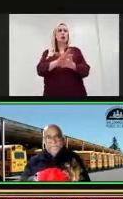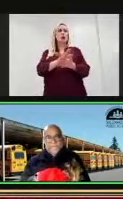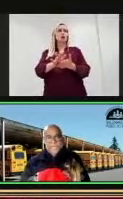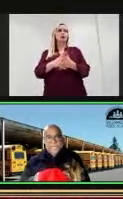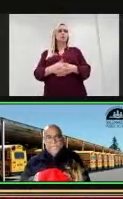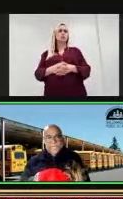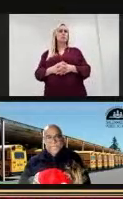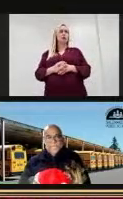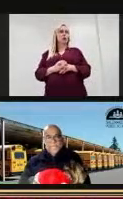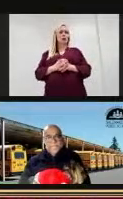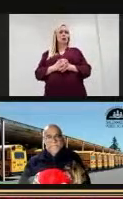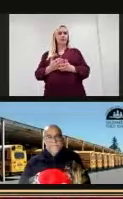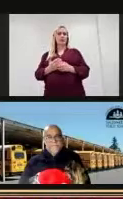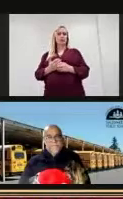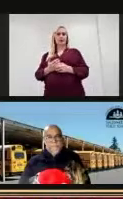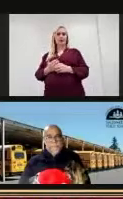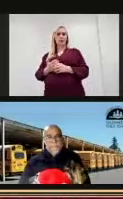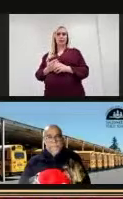Okay, thank you.